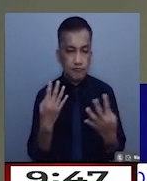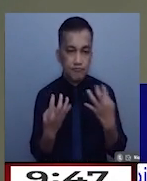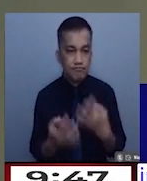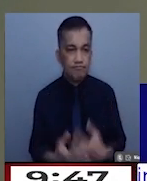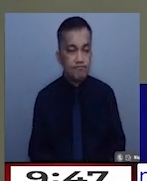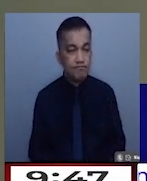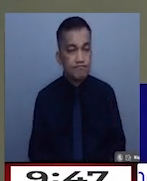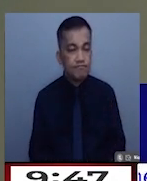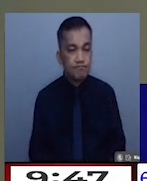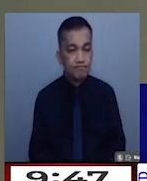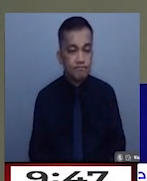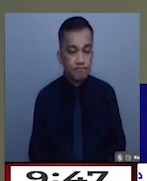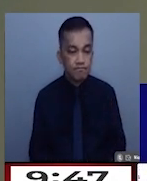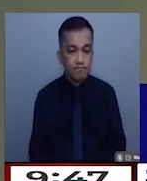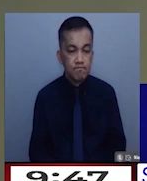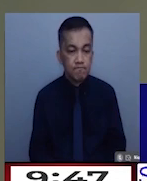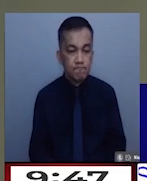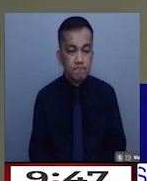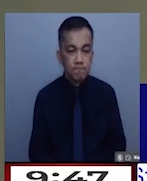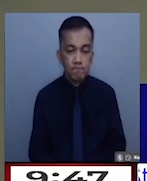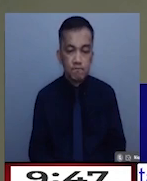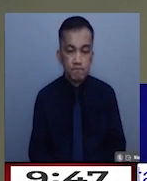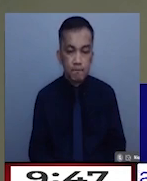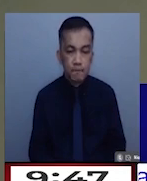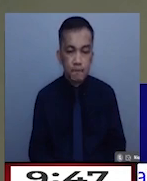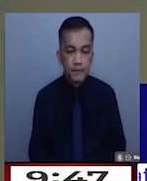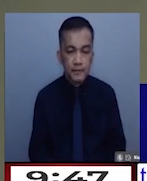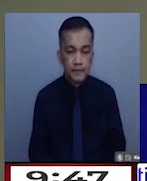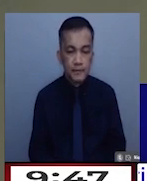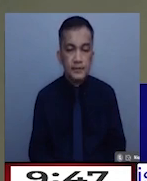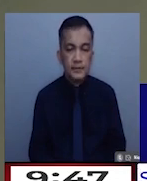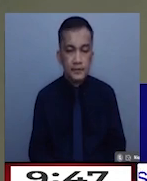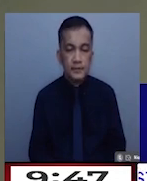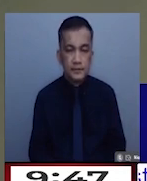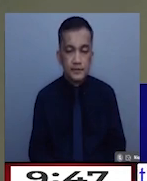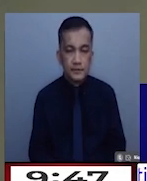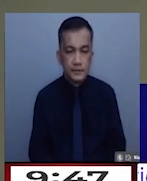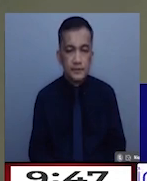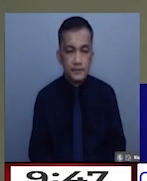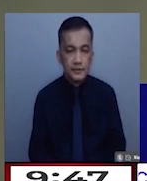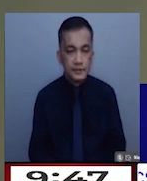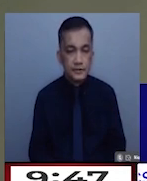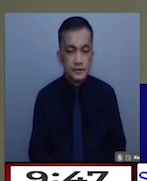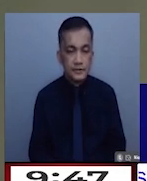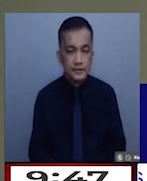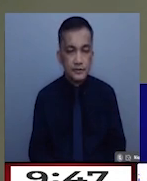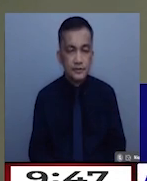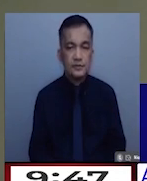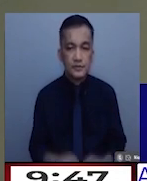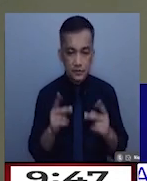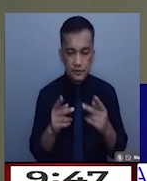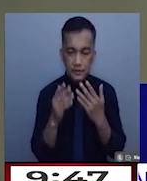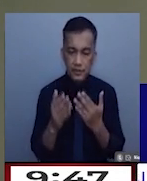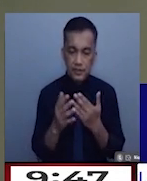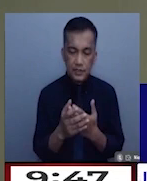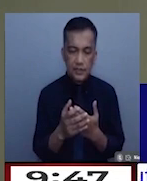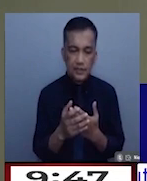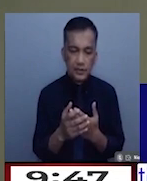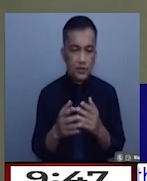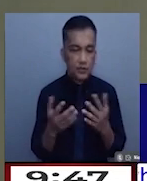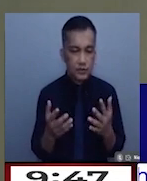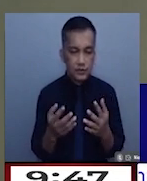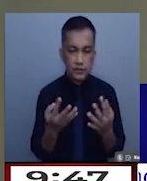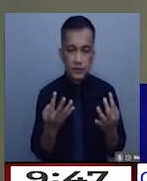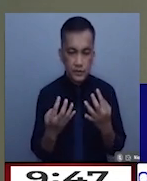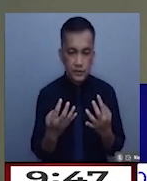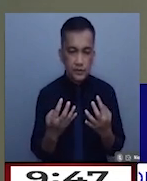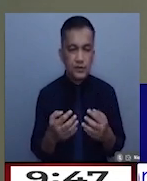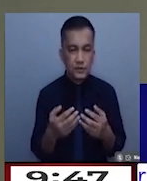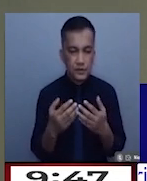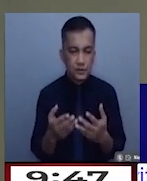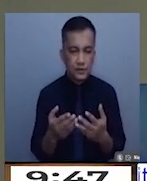we